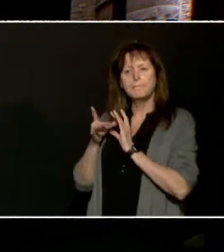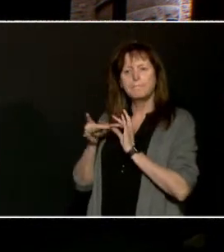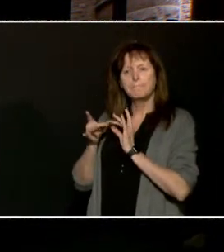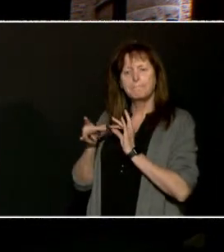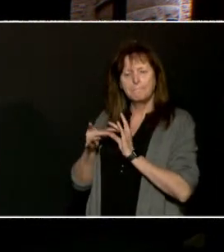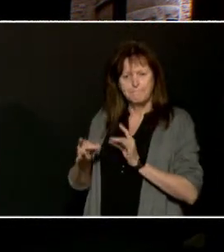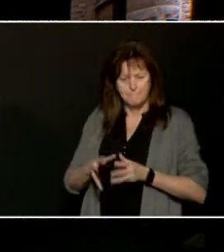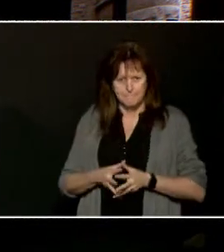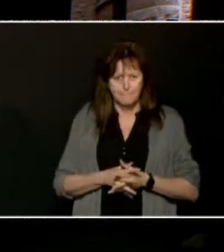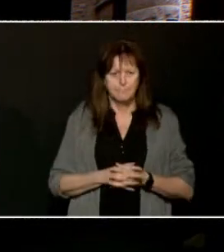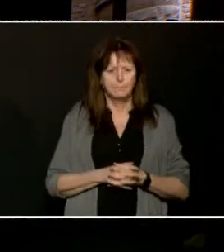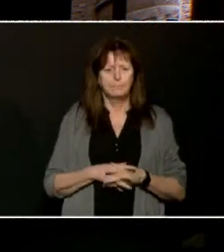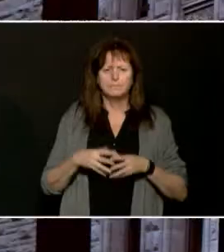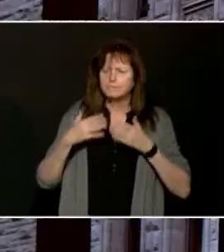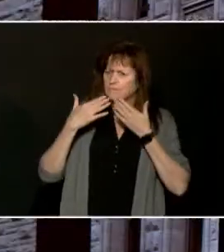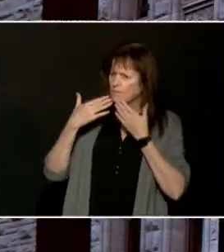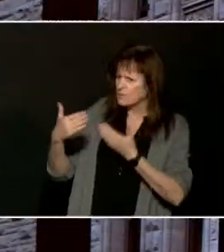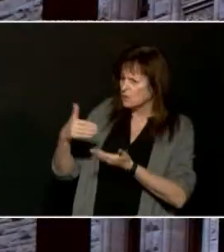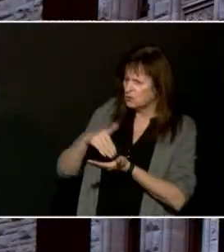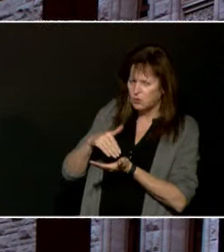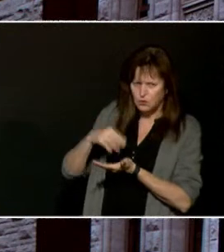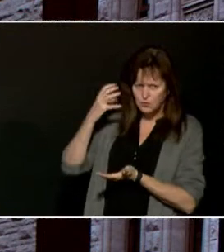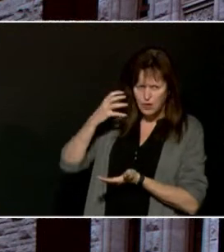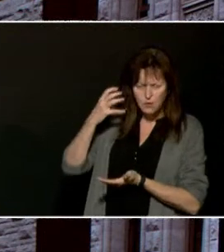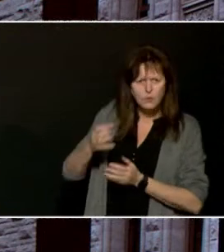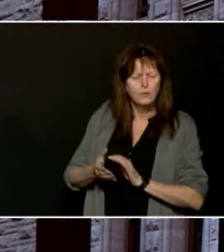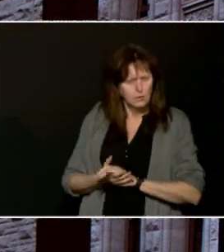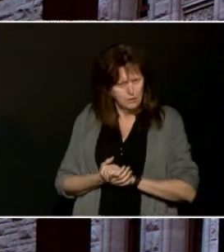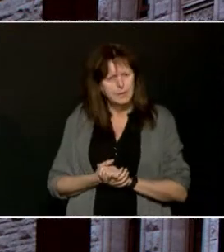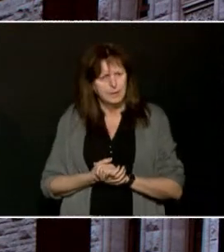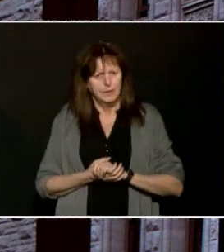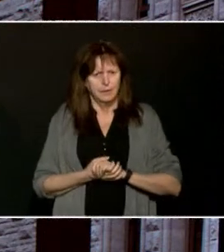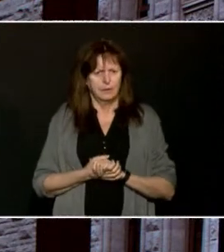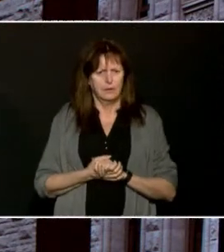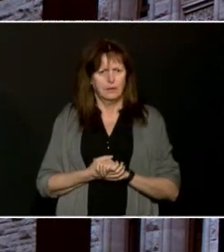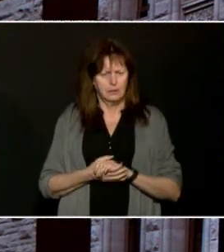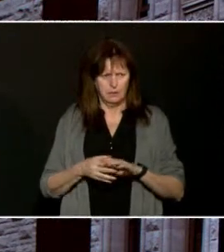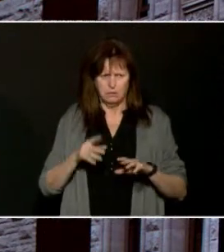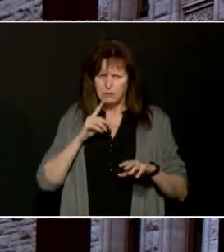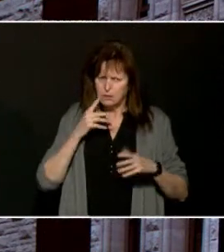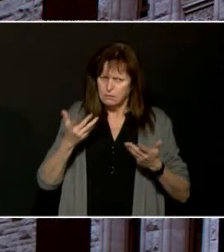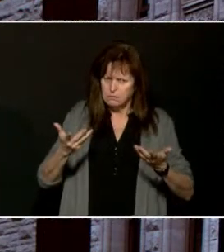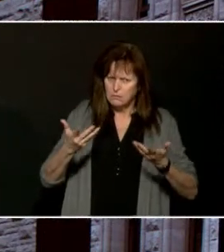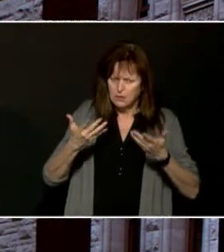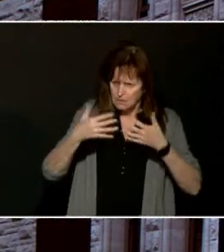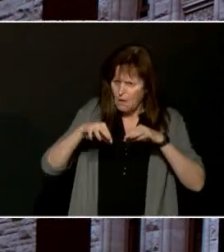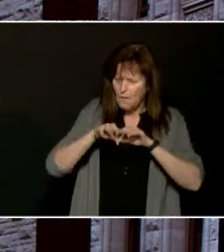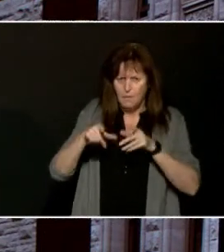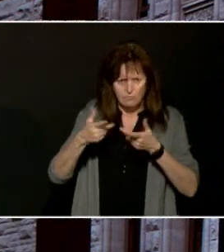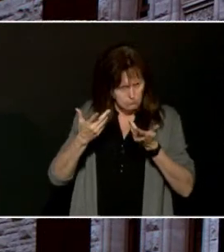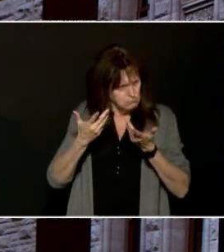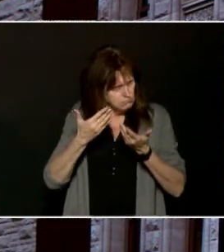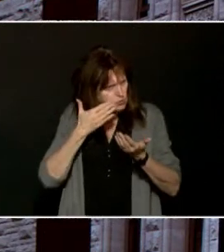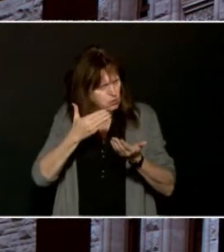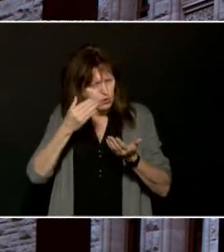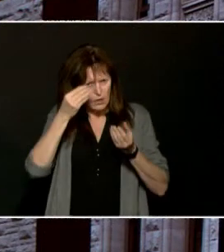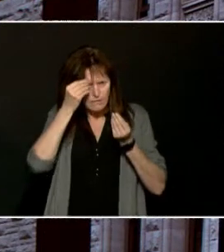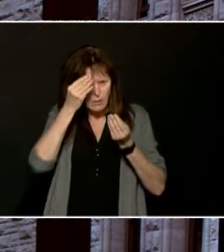Well, thank you, Dr. Brown, and very informative, as well as that, I would